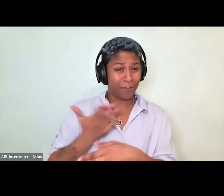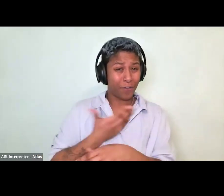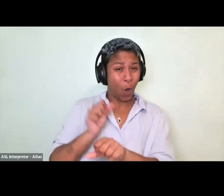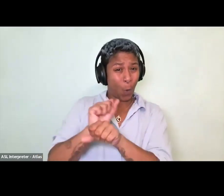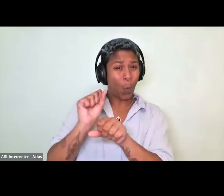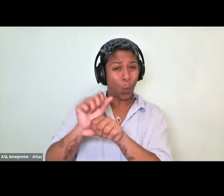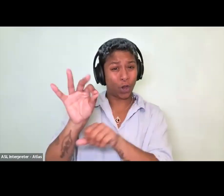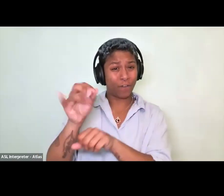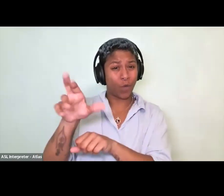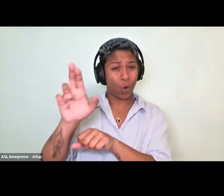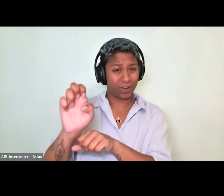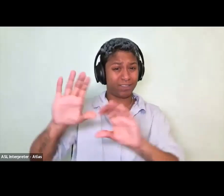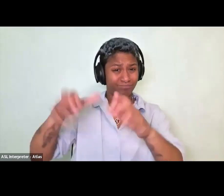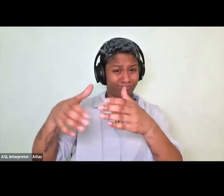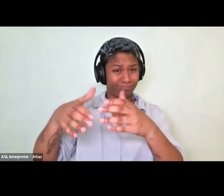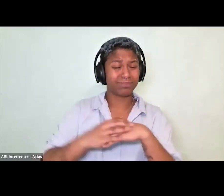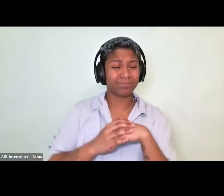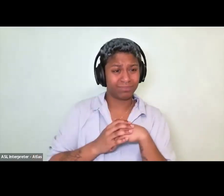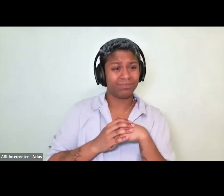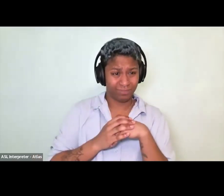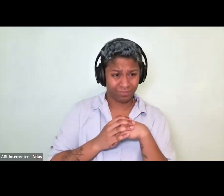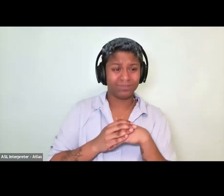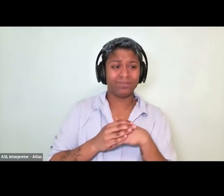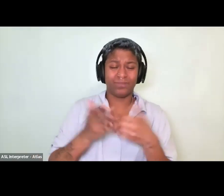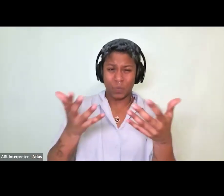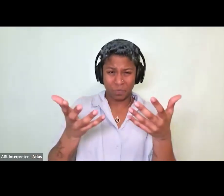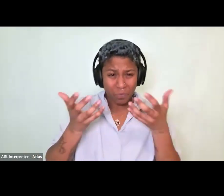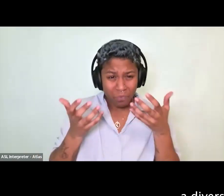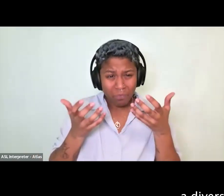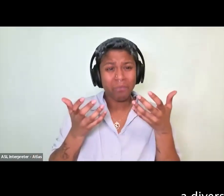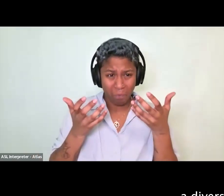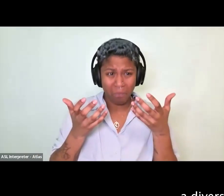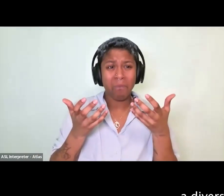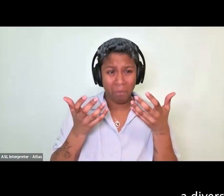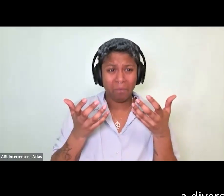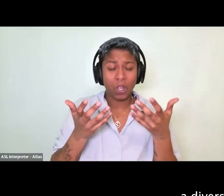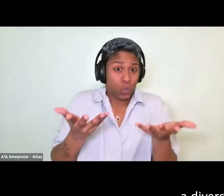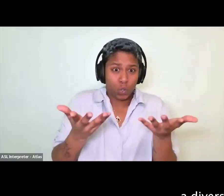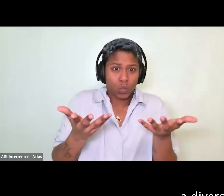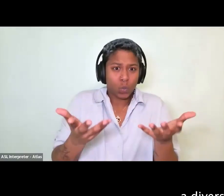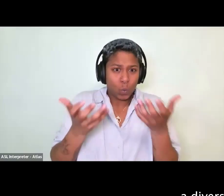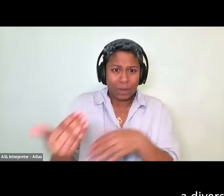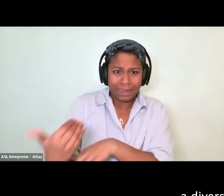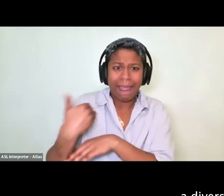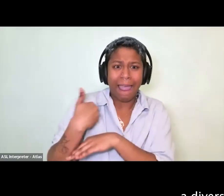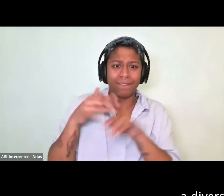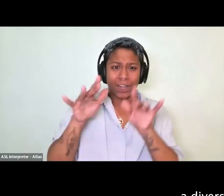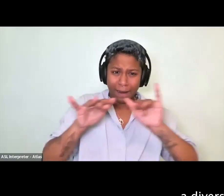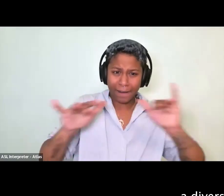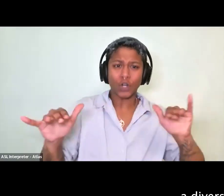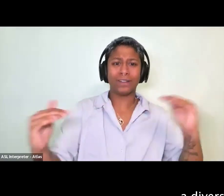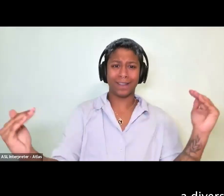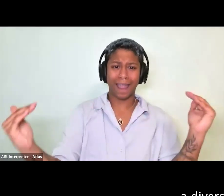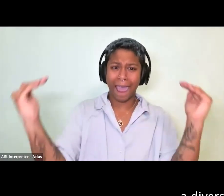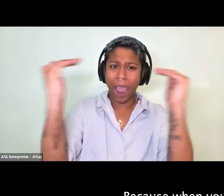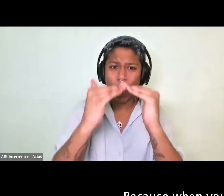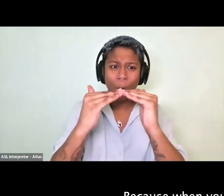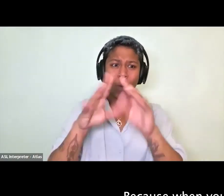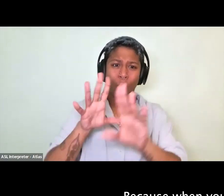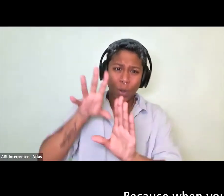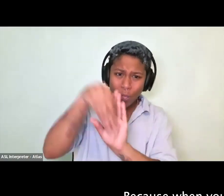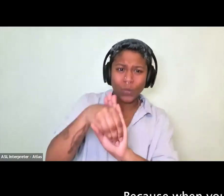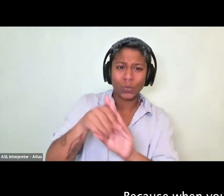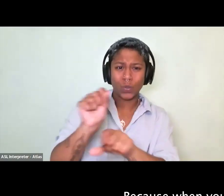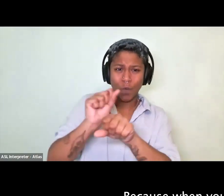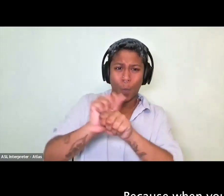know, you want to have a diverse, equitable, and inclusive workforce, because